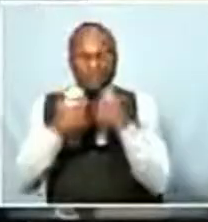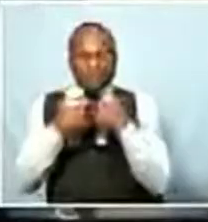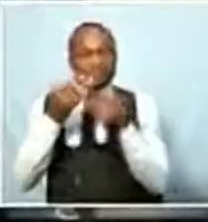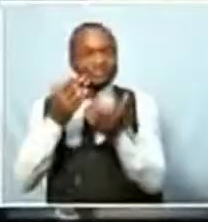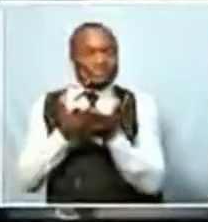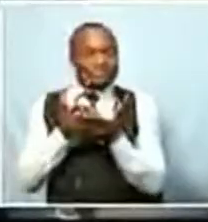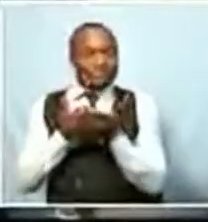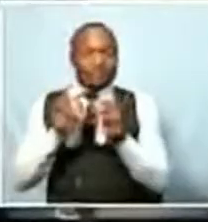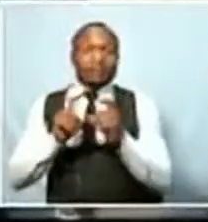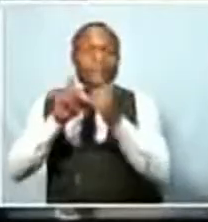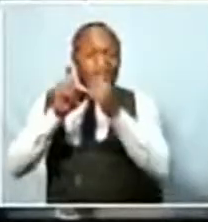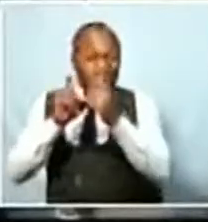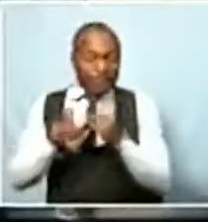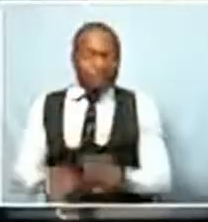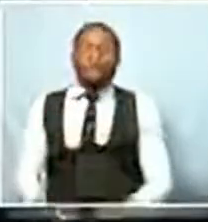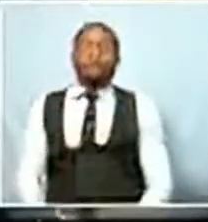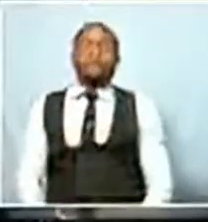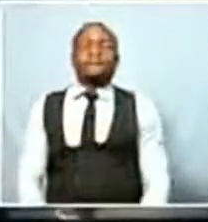this challenge.